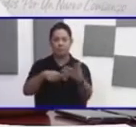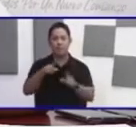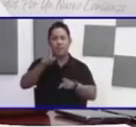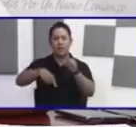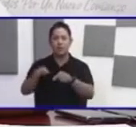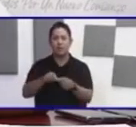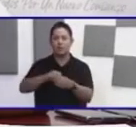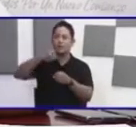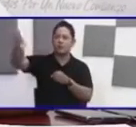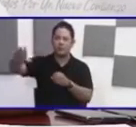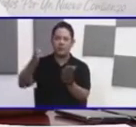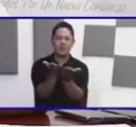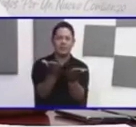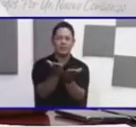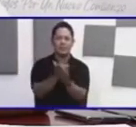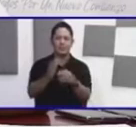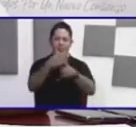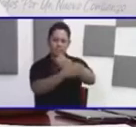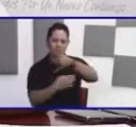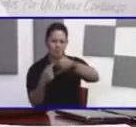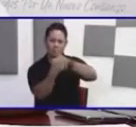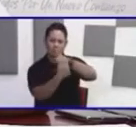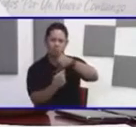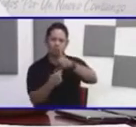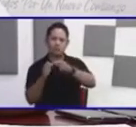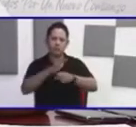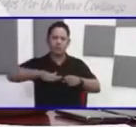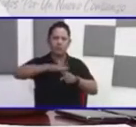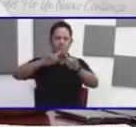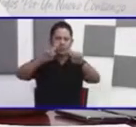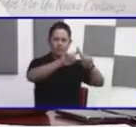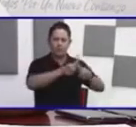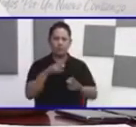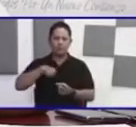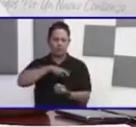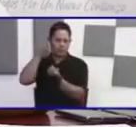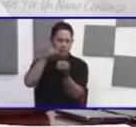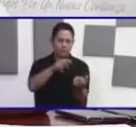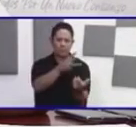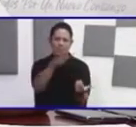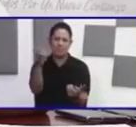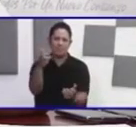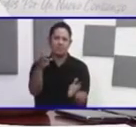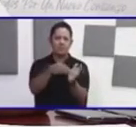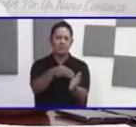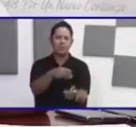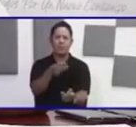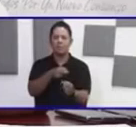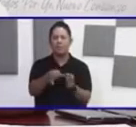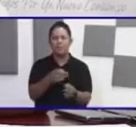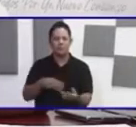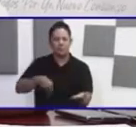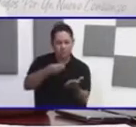outside in different cities, we established a strategy to subsidize with 300,000 pesos paid by the